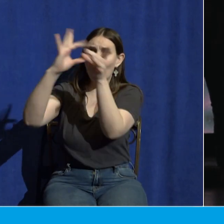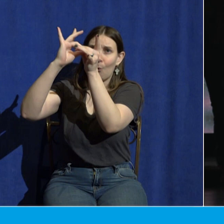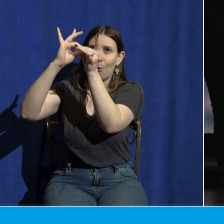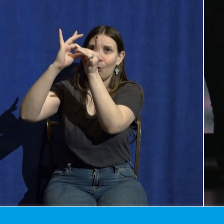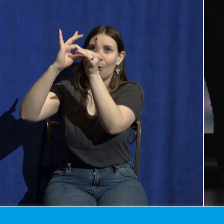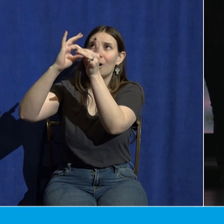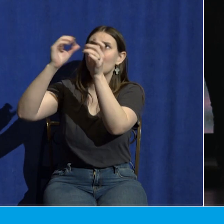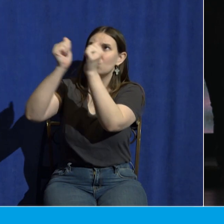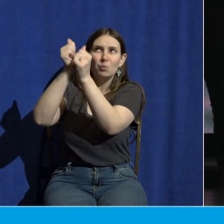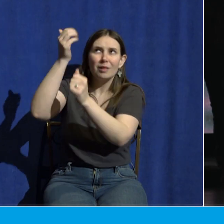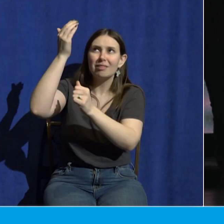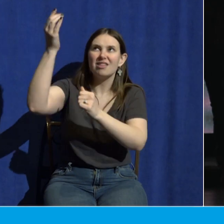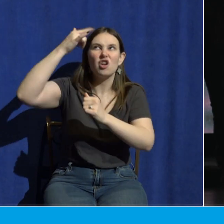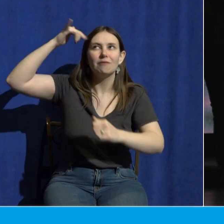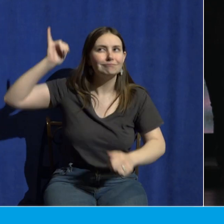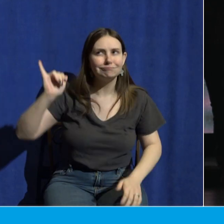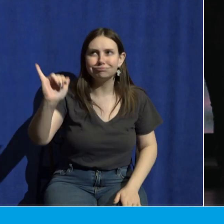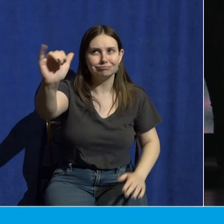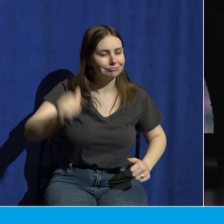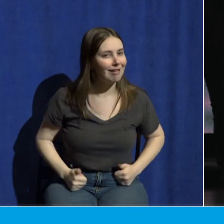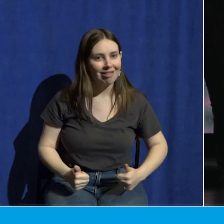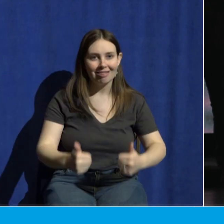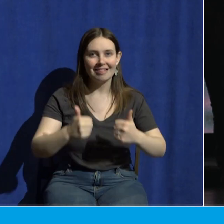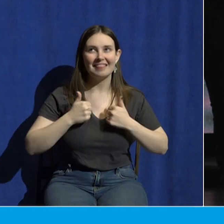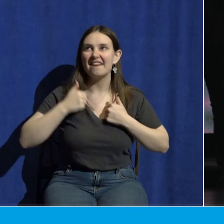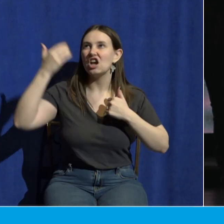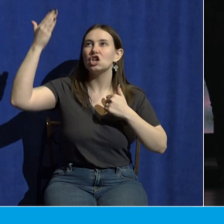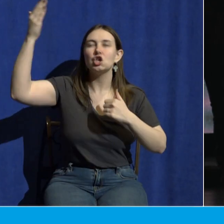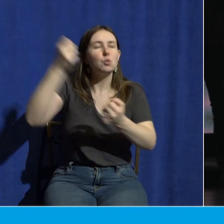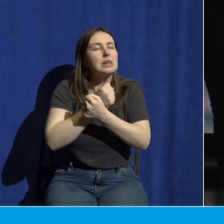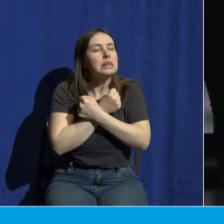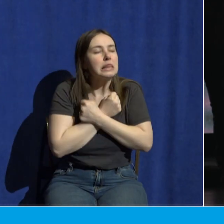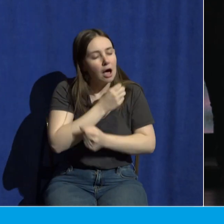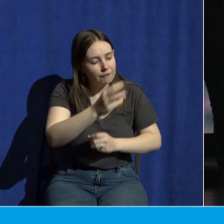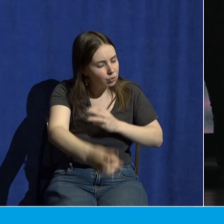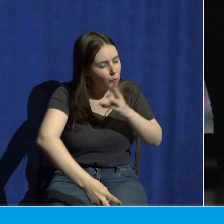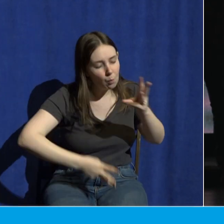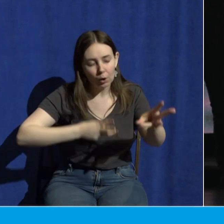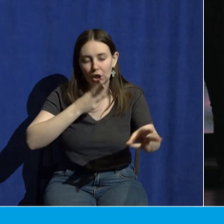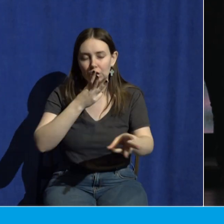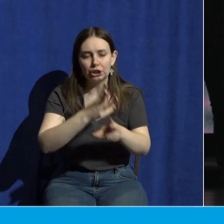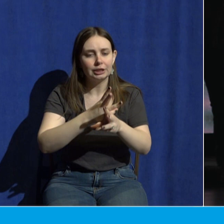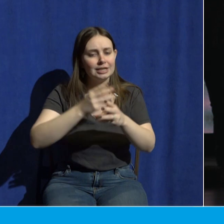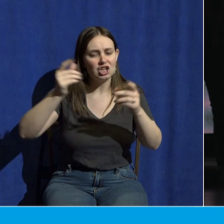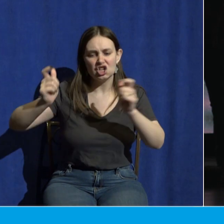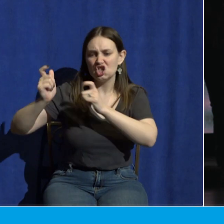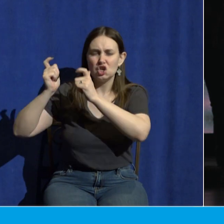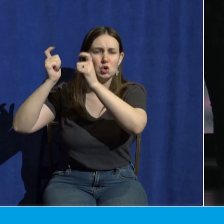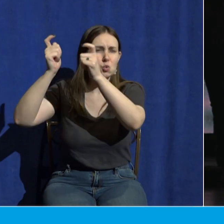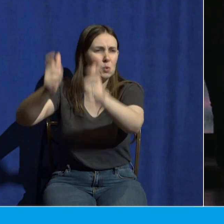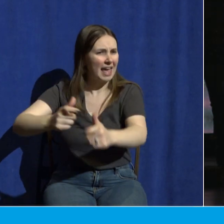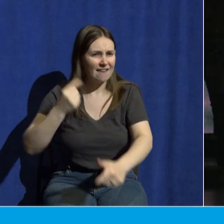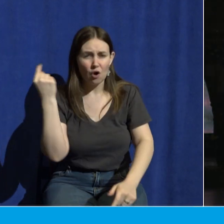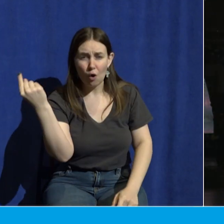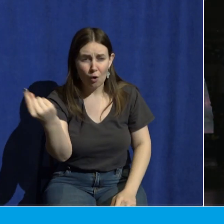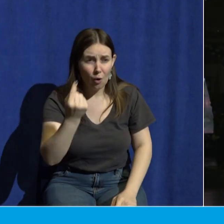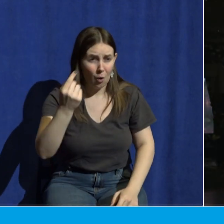relationship with you for eternal life, that you so love the world. You gave your one and only Son, that whoever